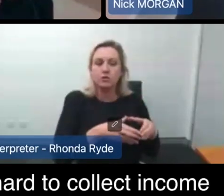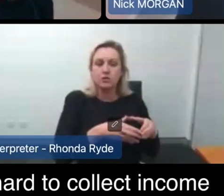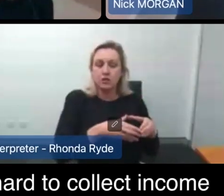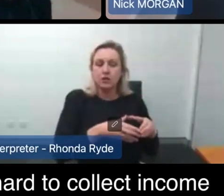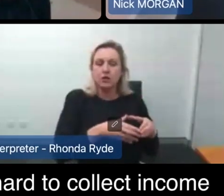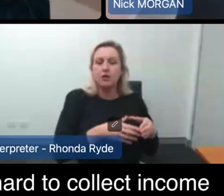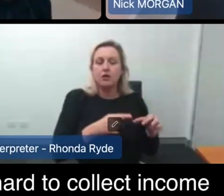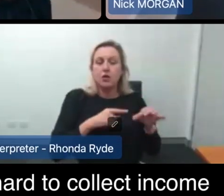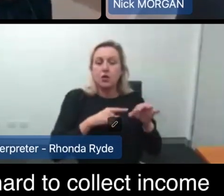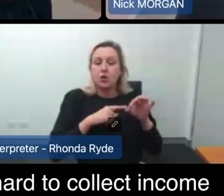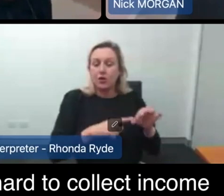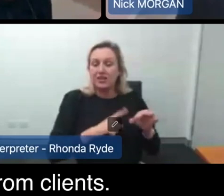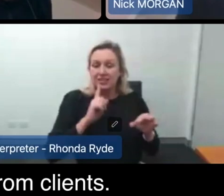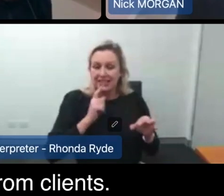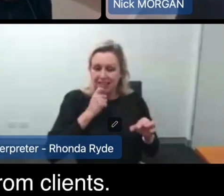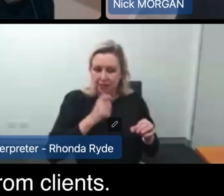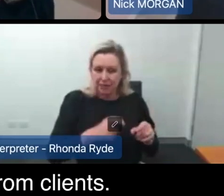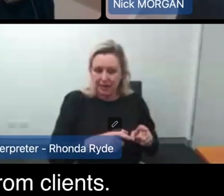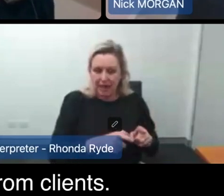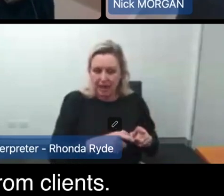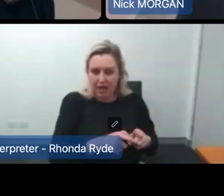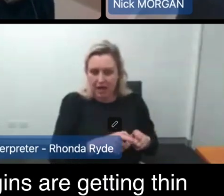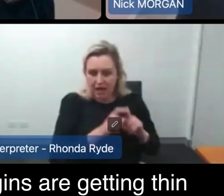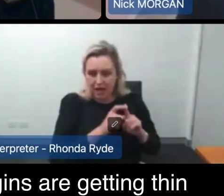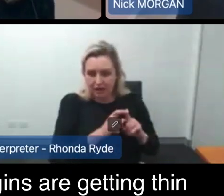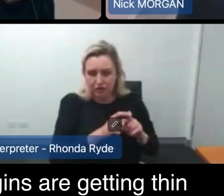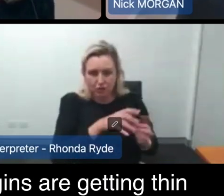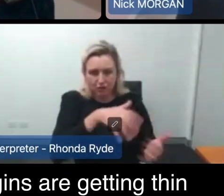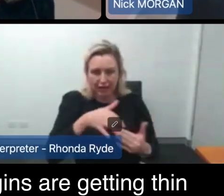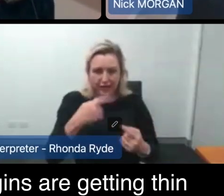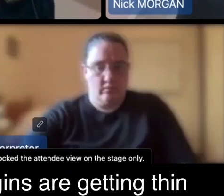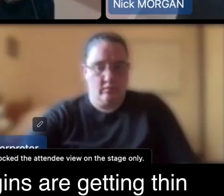So the question is, it's very hard to collect income-tested care fees from clients.